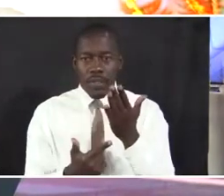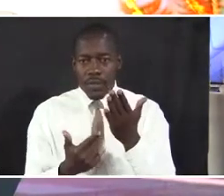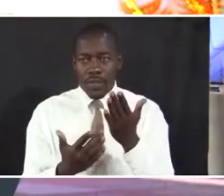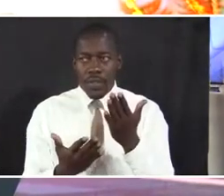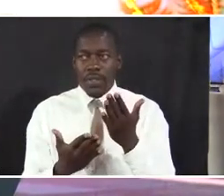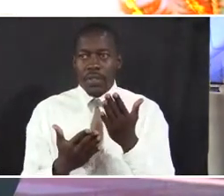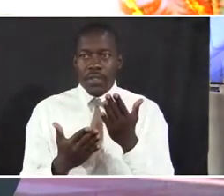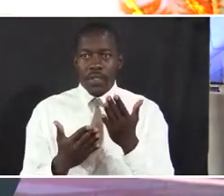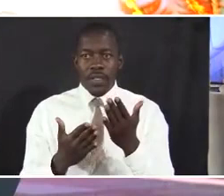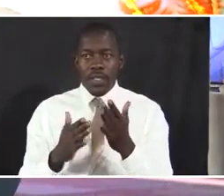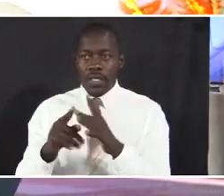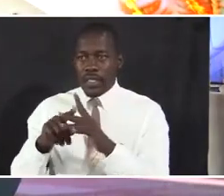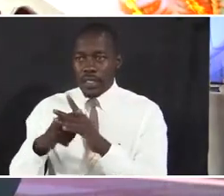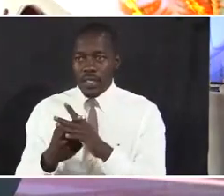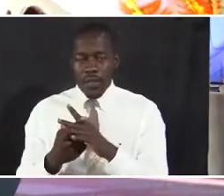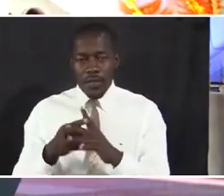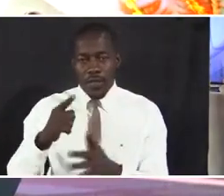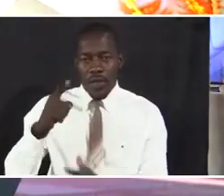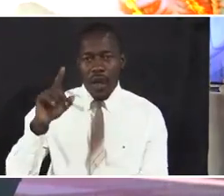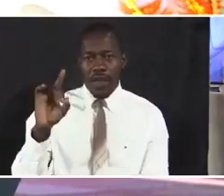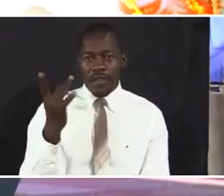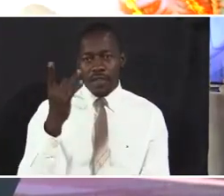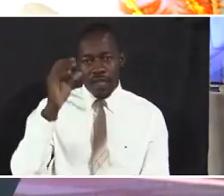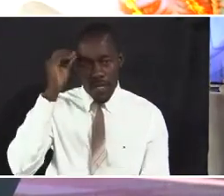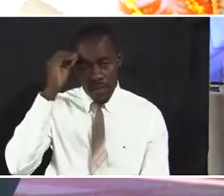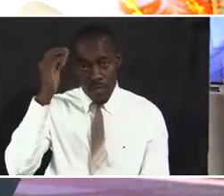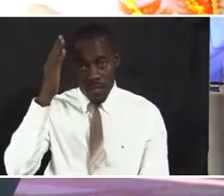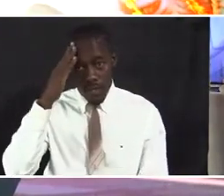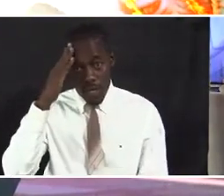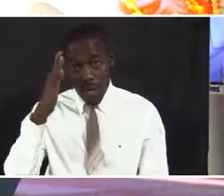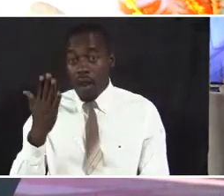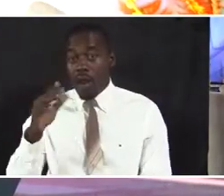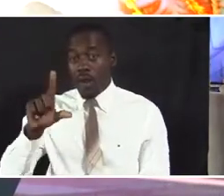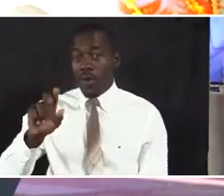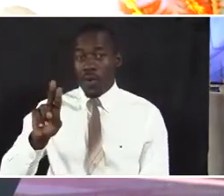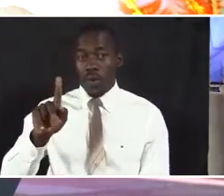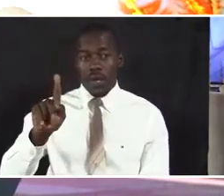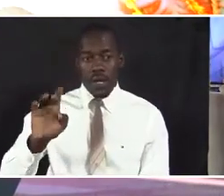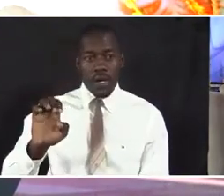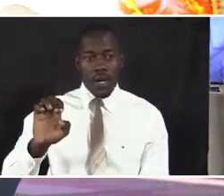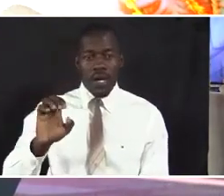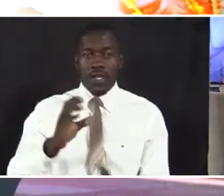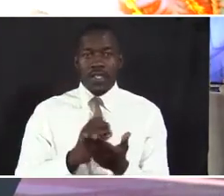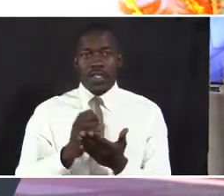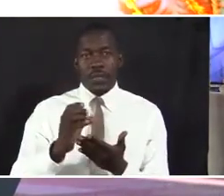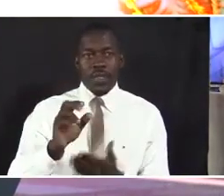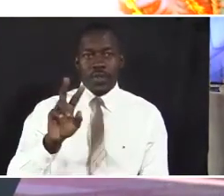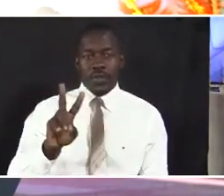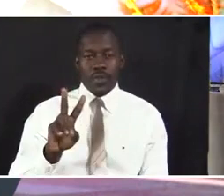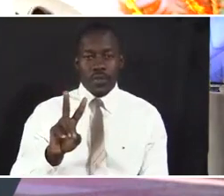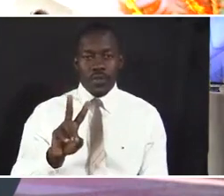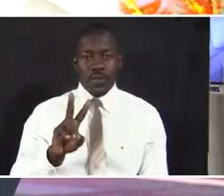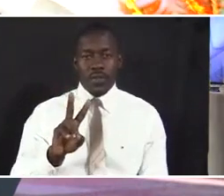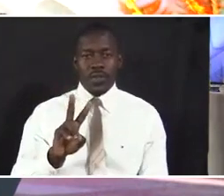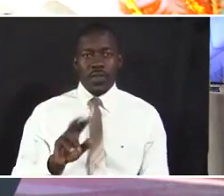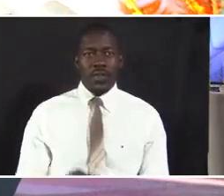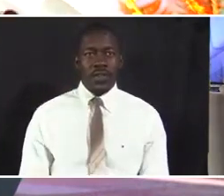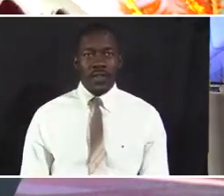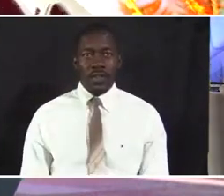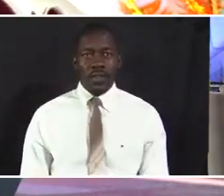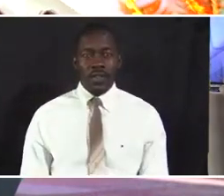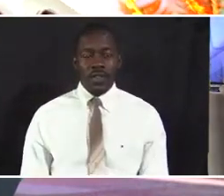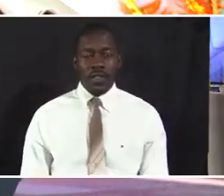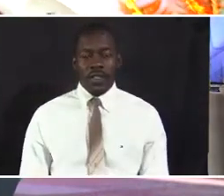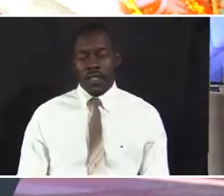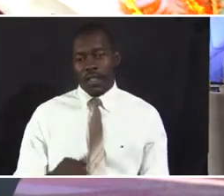foundation of Adventist education is what Elder said in the book of Luke, chapter 2, verse 52. And it was read like